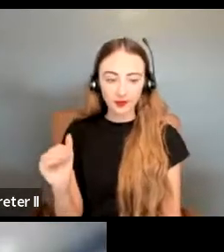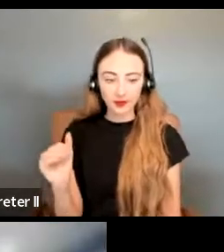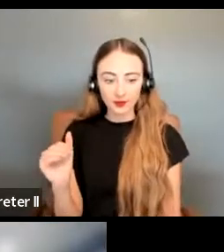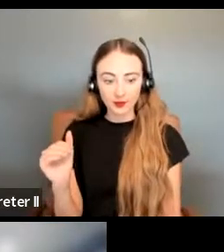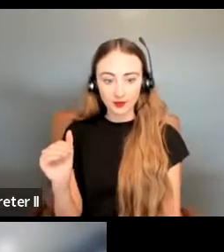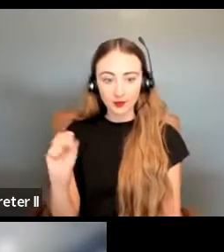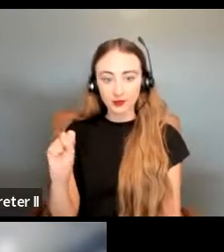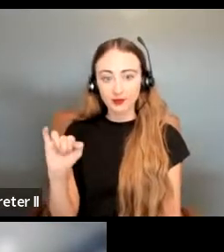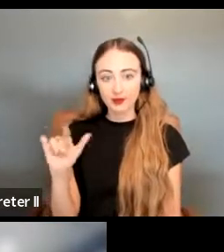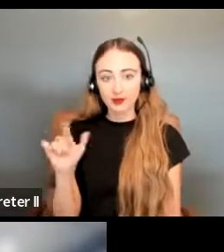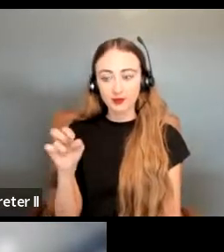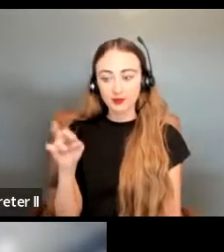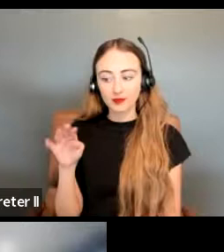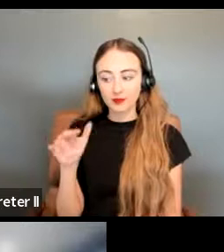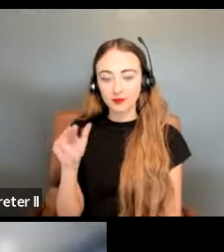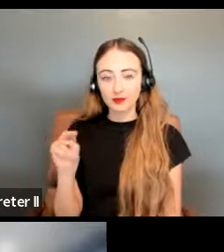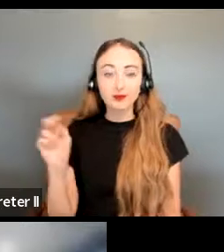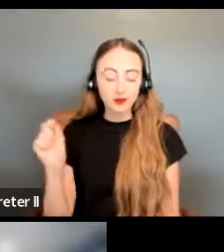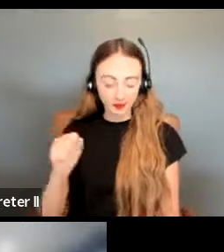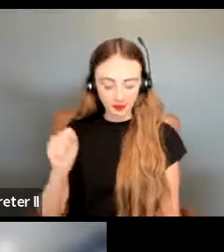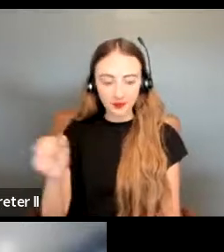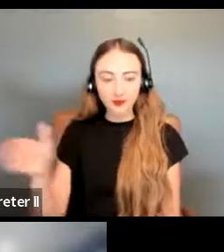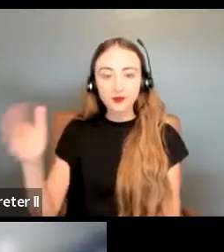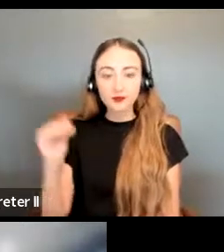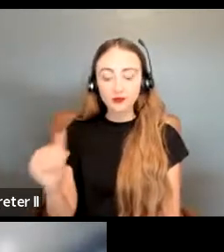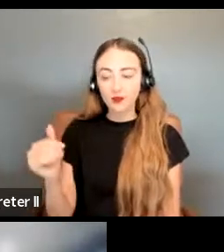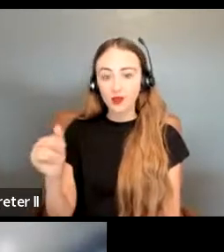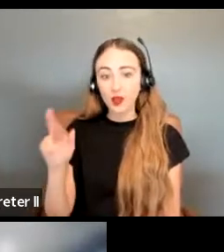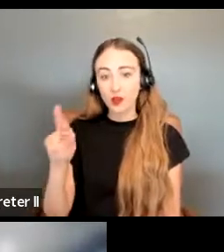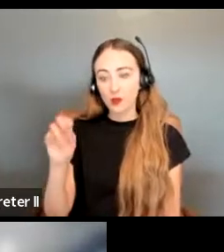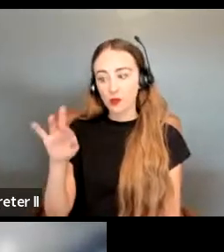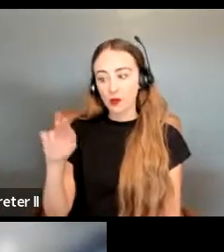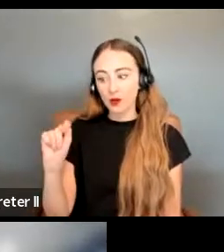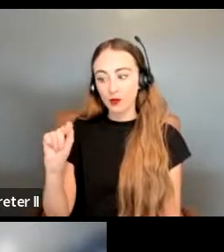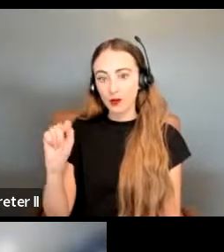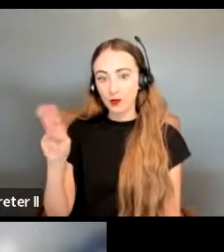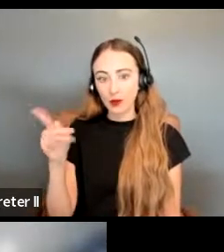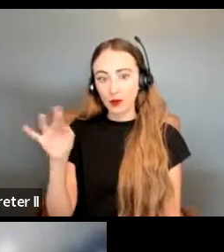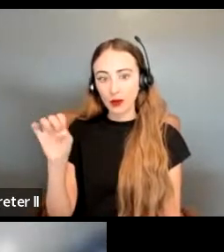Councilmember Silverman. Yes. Councilmember Silverman votes yes. Councilmember Robert White.